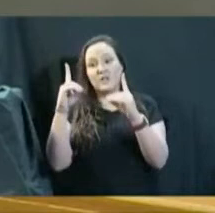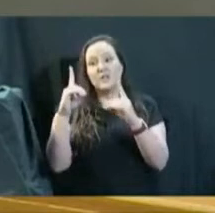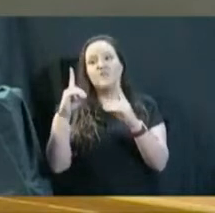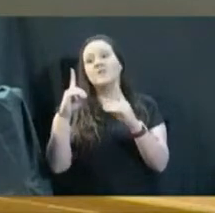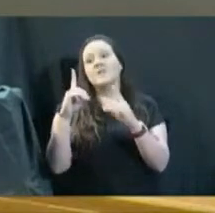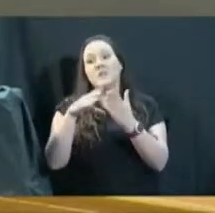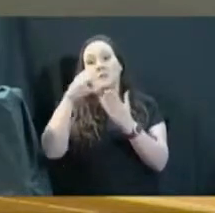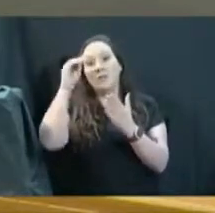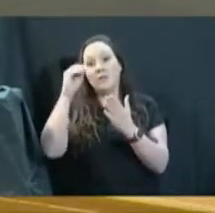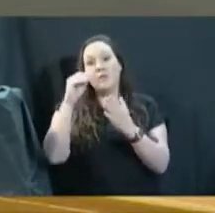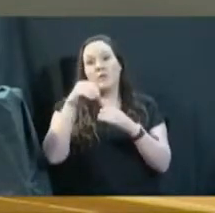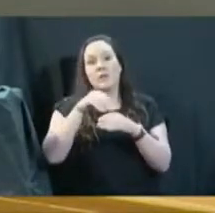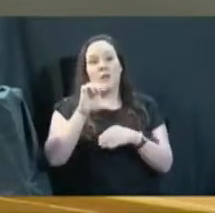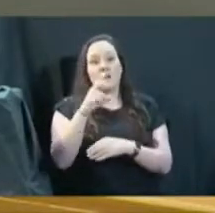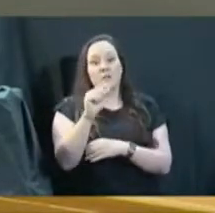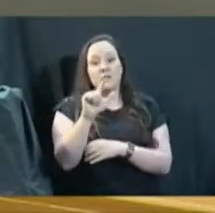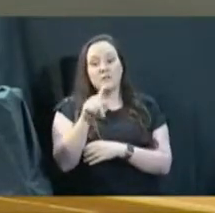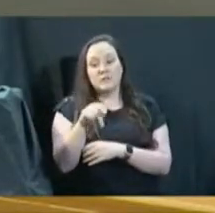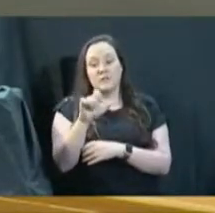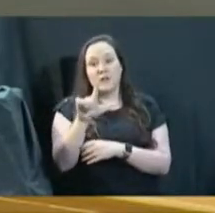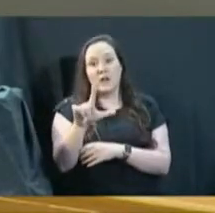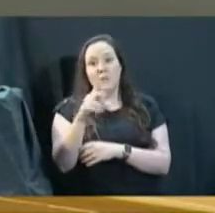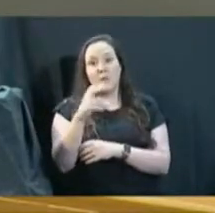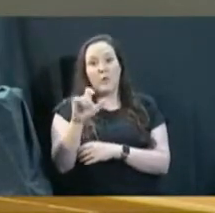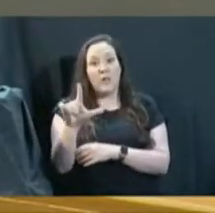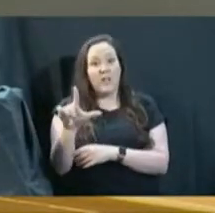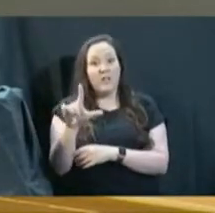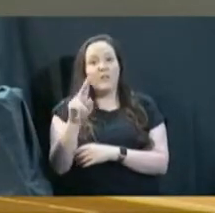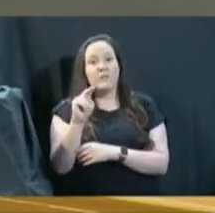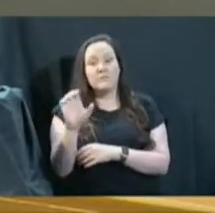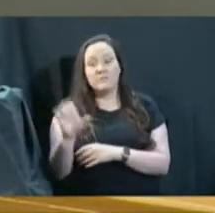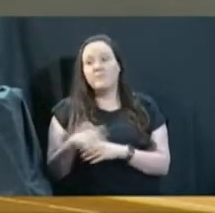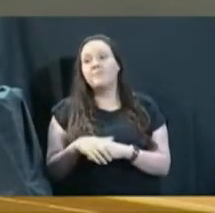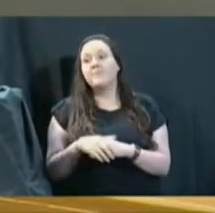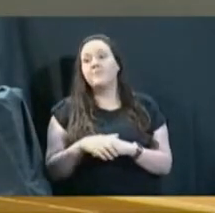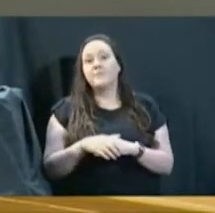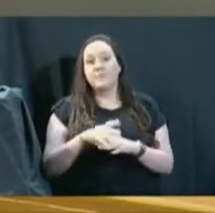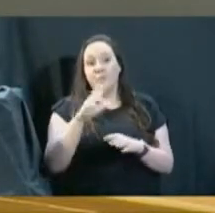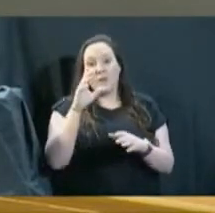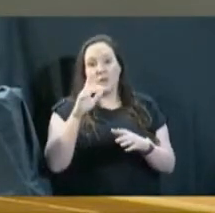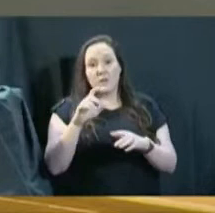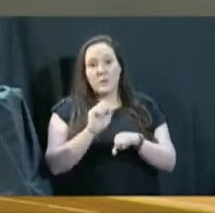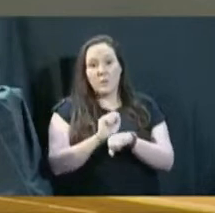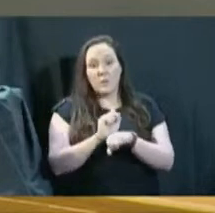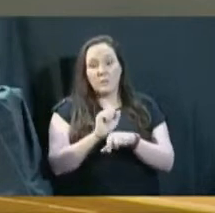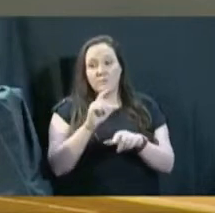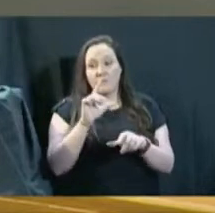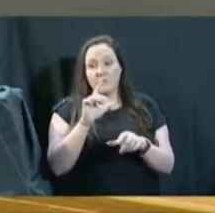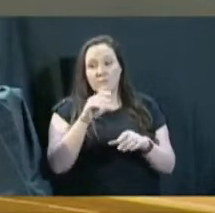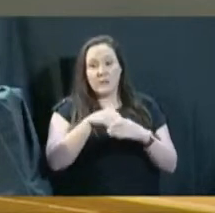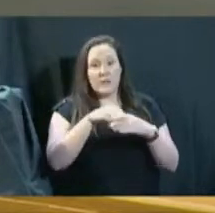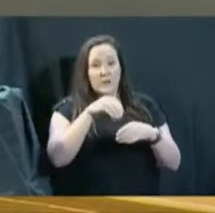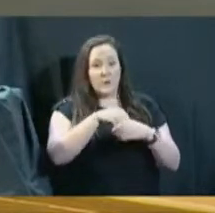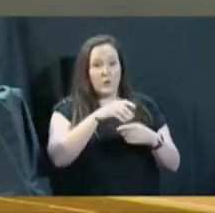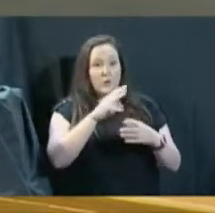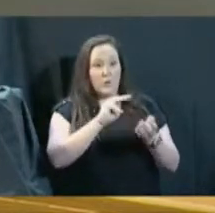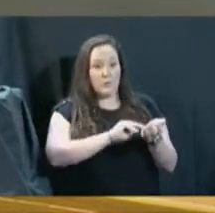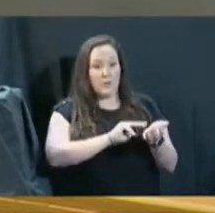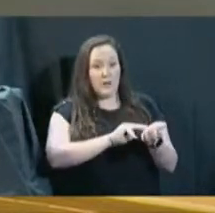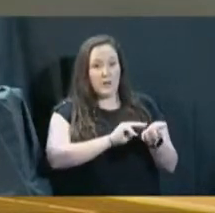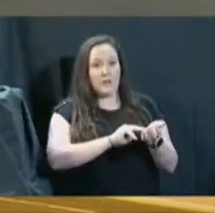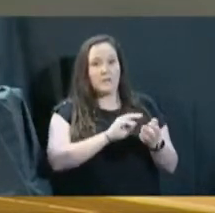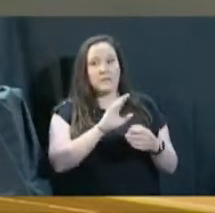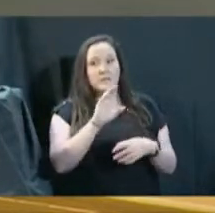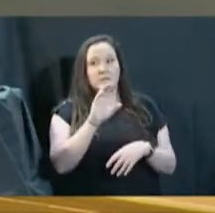in Chapel Hill in infectious diseases, did his residency in internal medicine at the University of